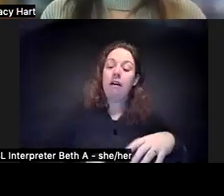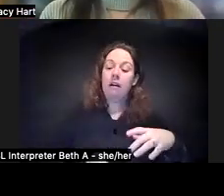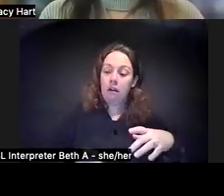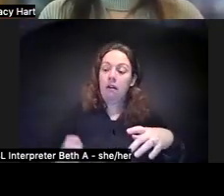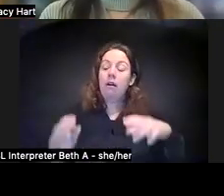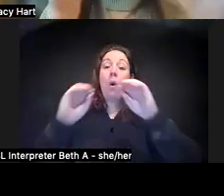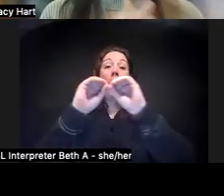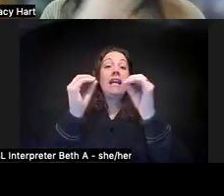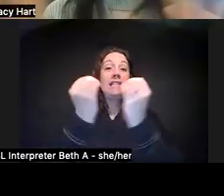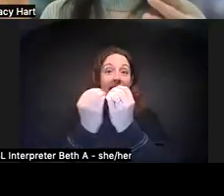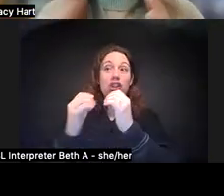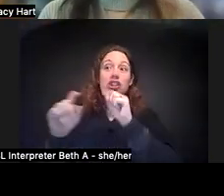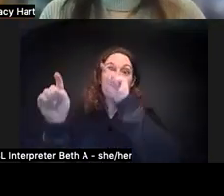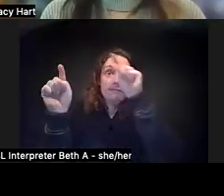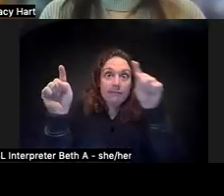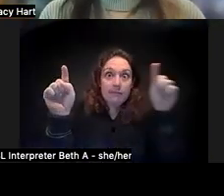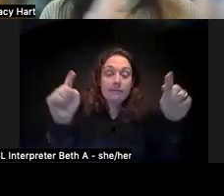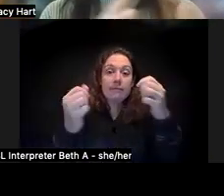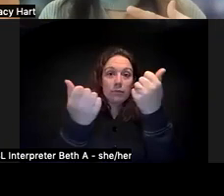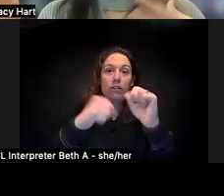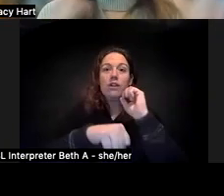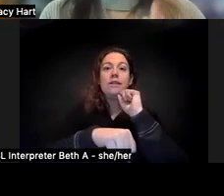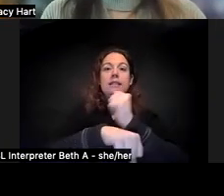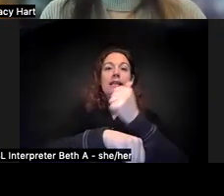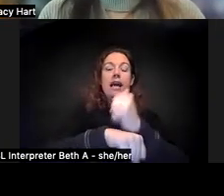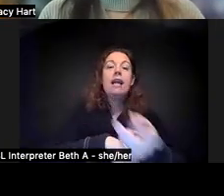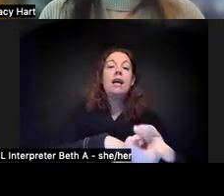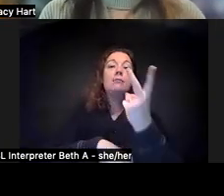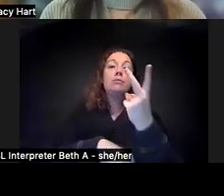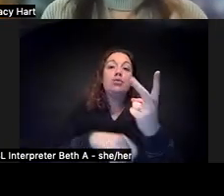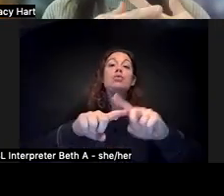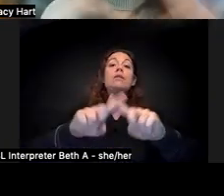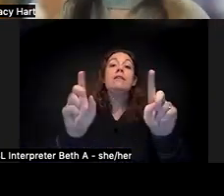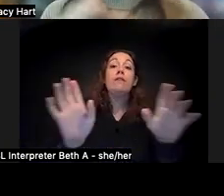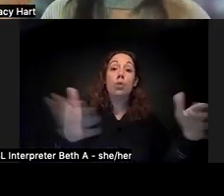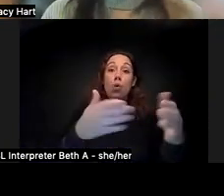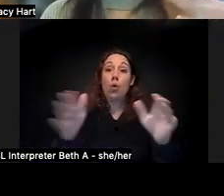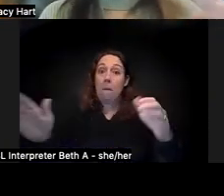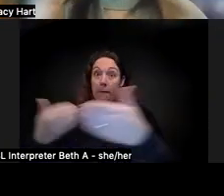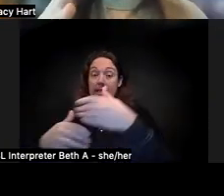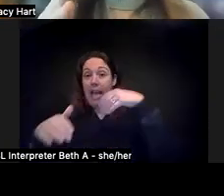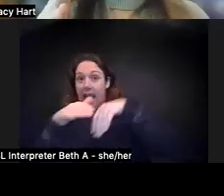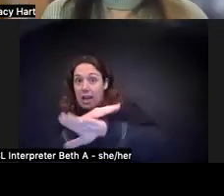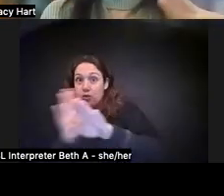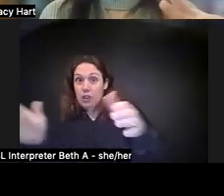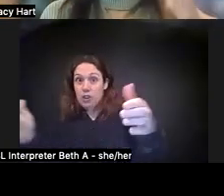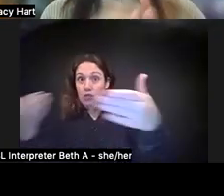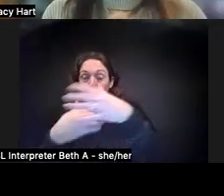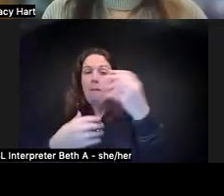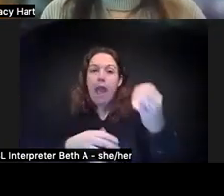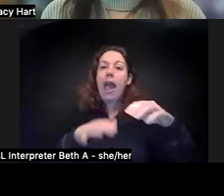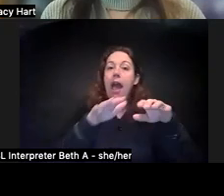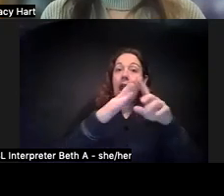organizations tried to set up two different routes, an entrance and an exit. Well, are both of those